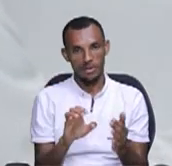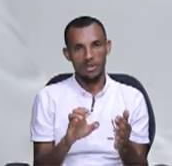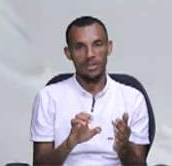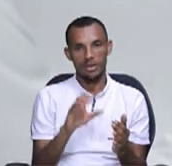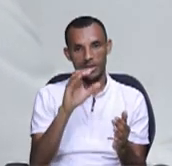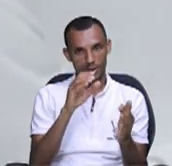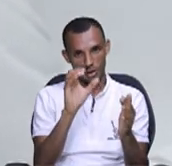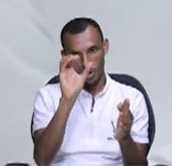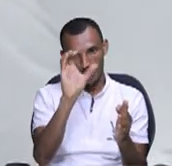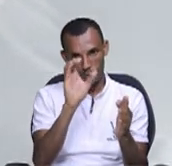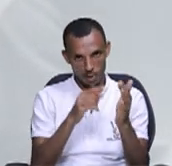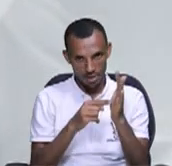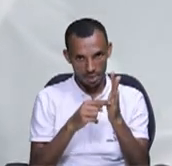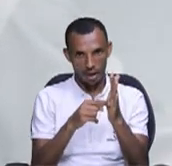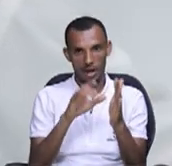cosine,